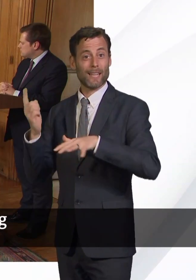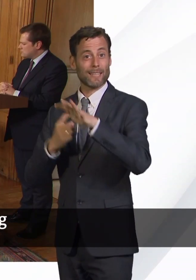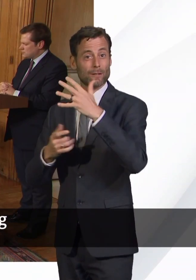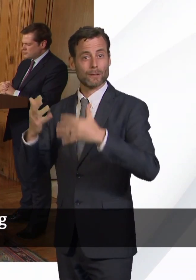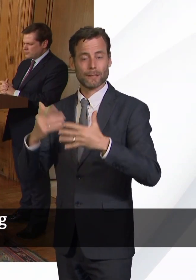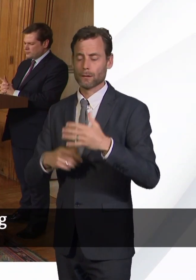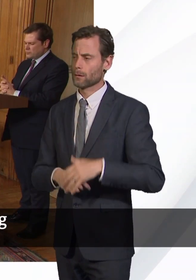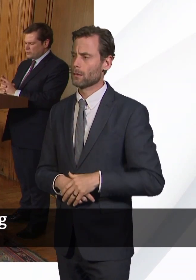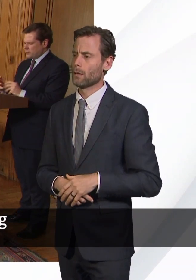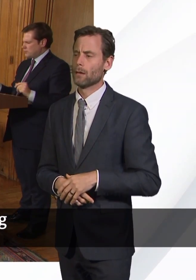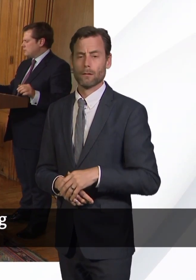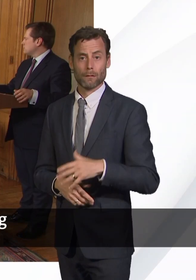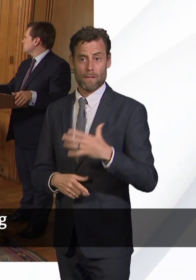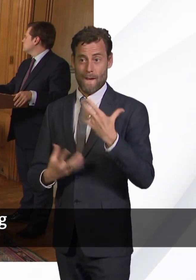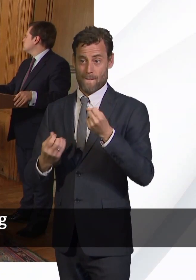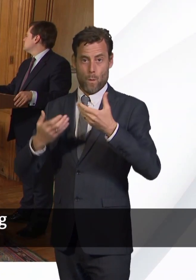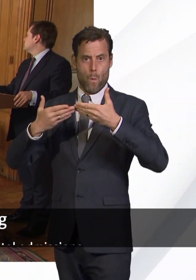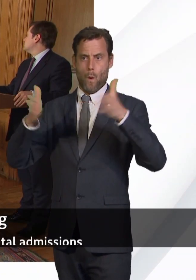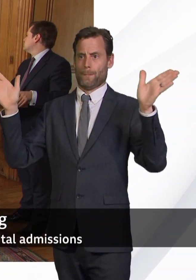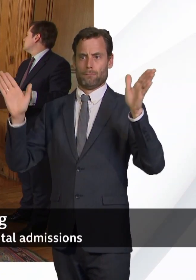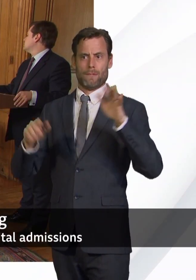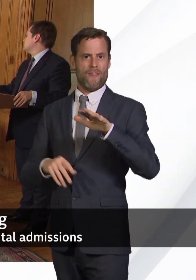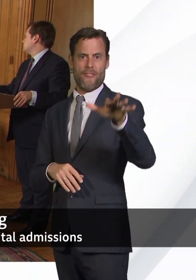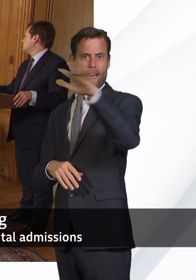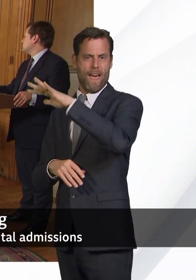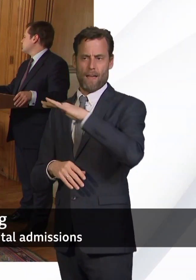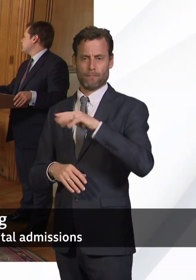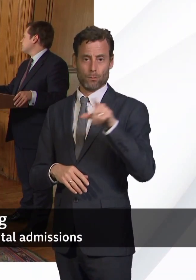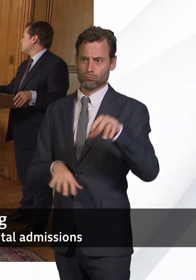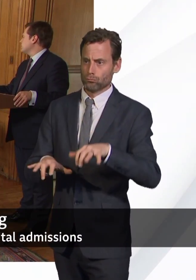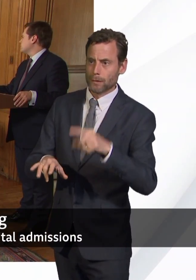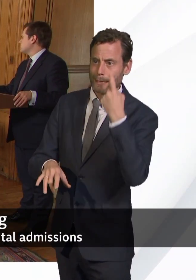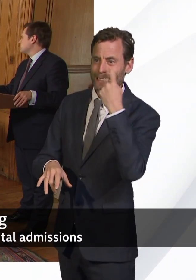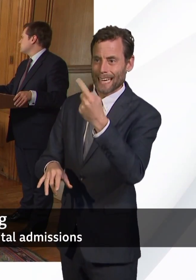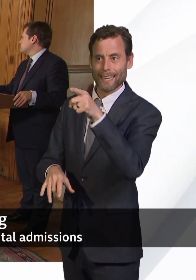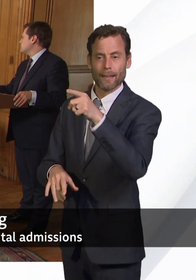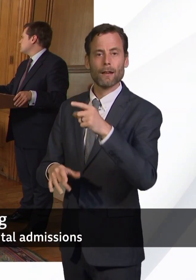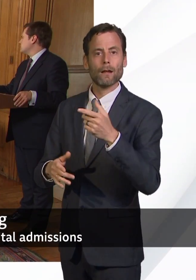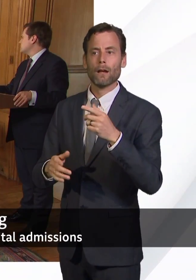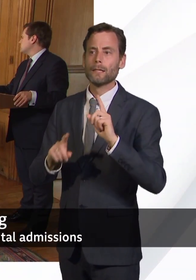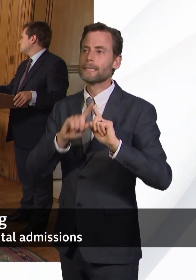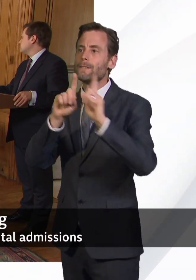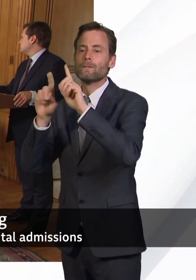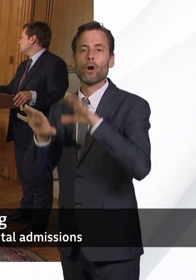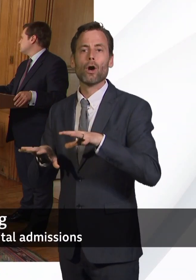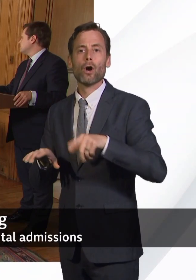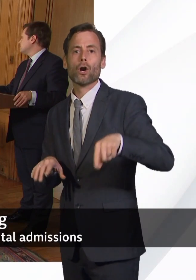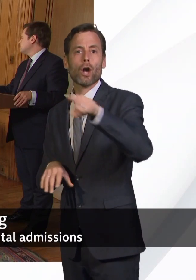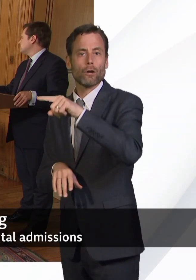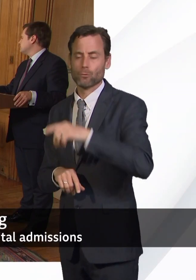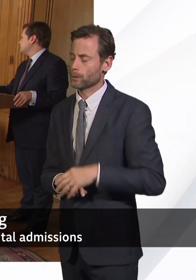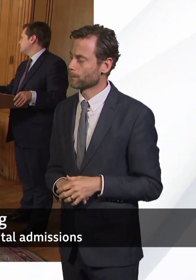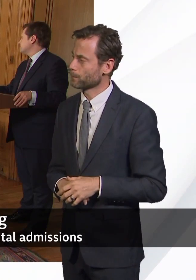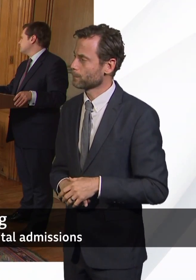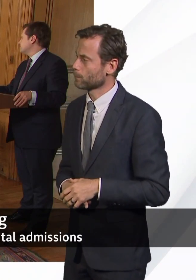data cannot be available, and it is in a number of different places. The main point, I think, of your question was